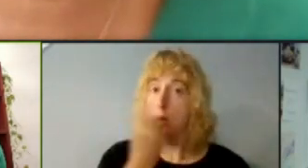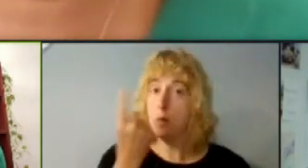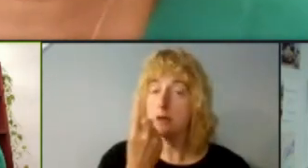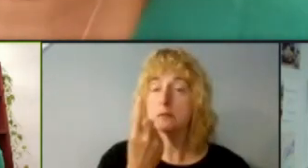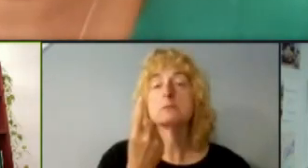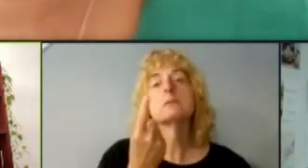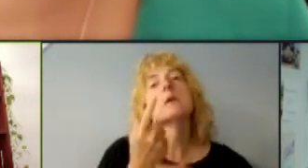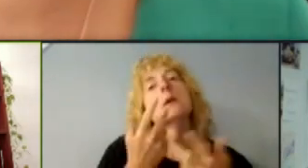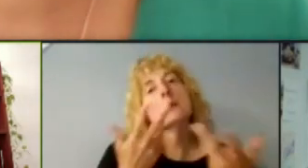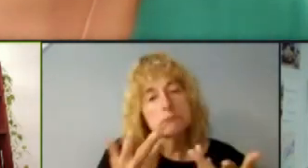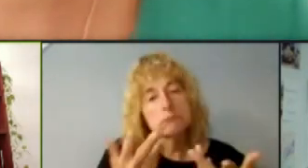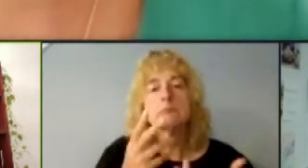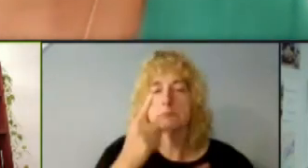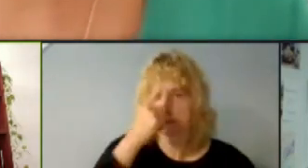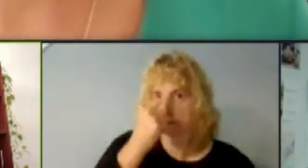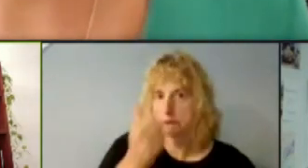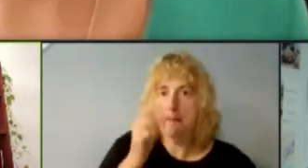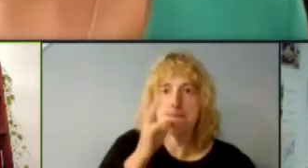not a requirement.